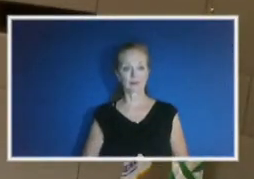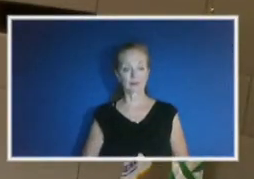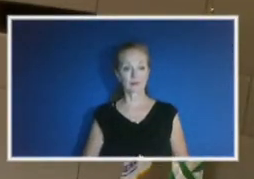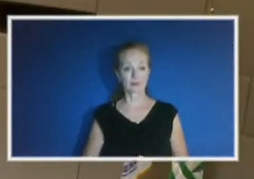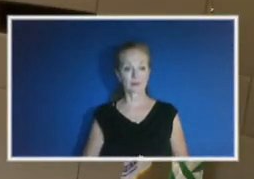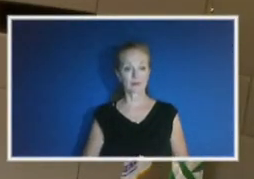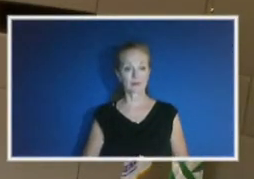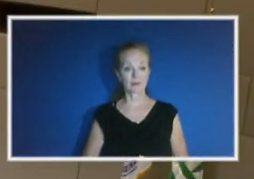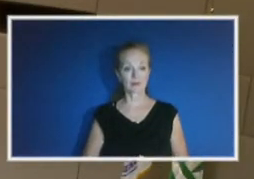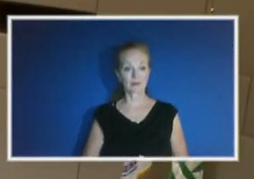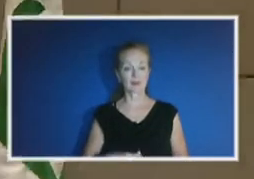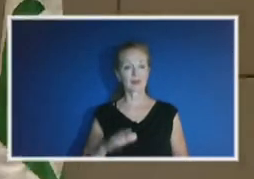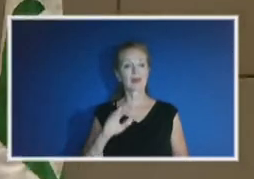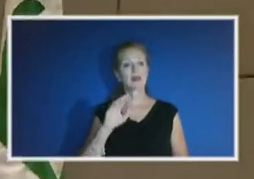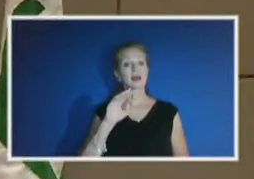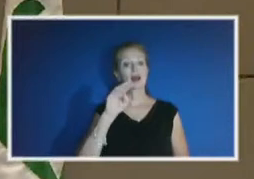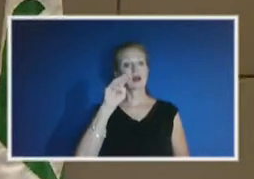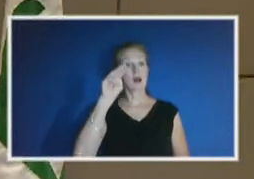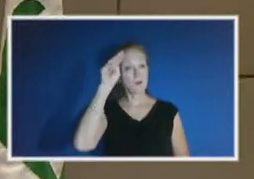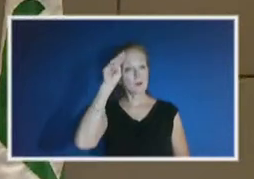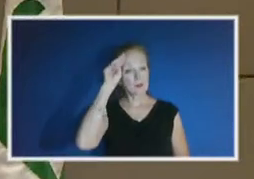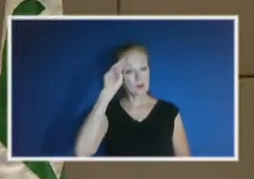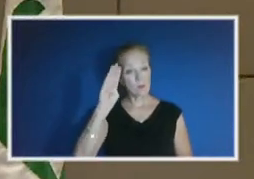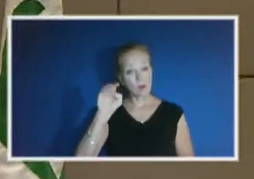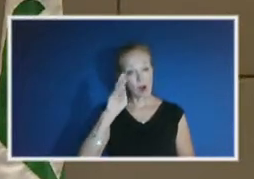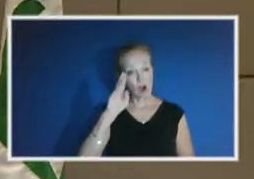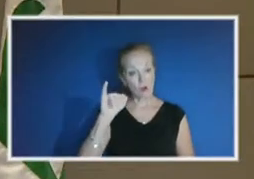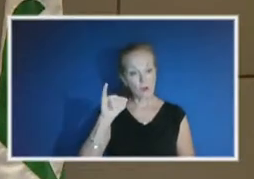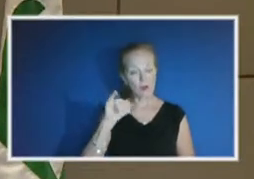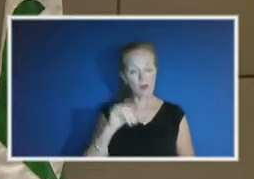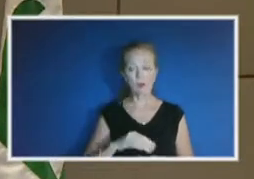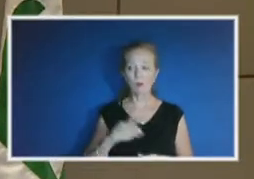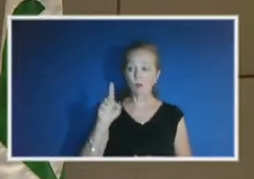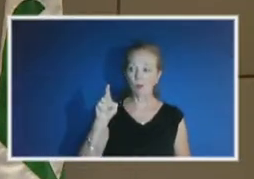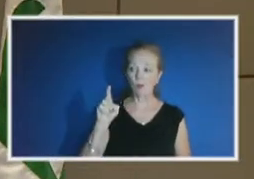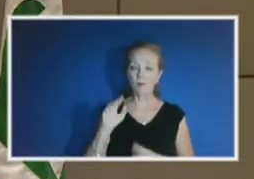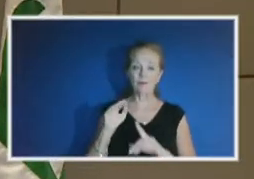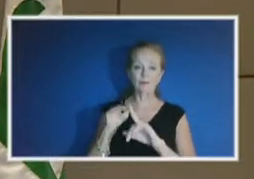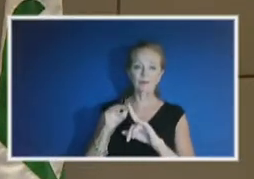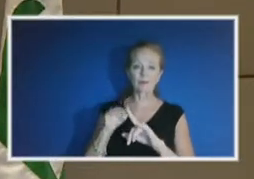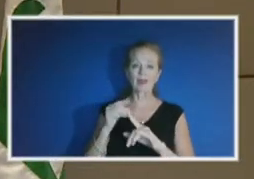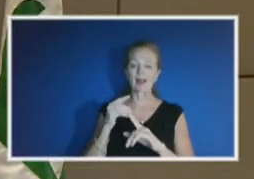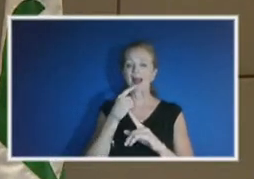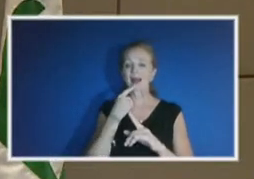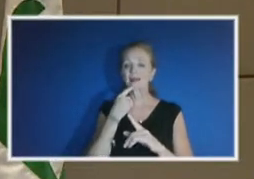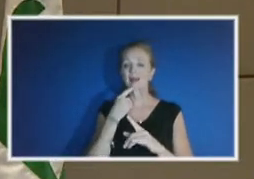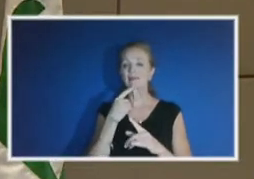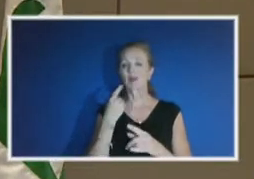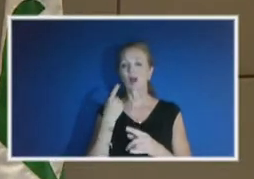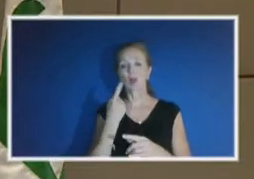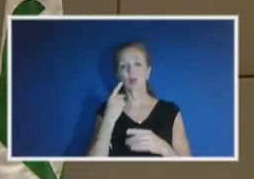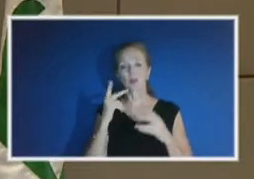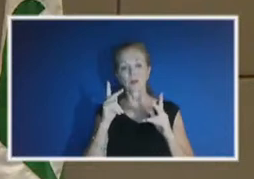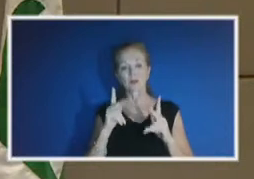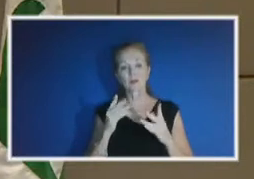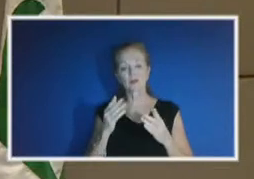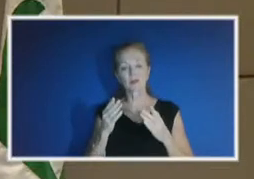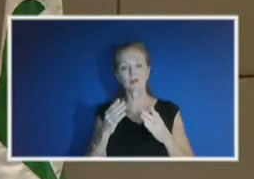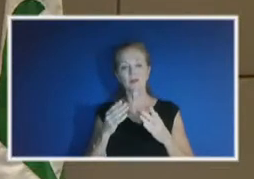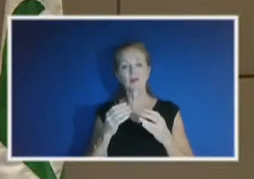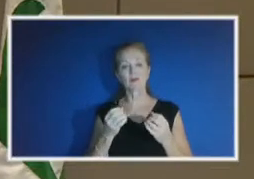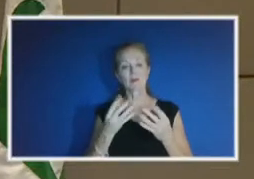Yes, Mr. Beccari. I would wager that I'm maybe on this dais the only person who served on that committee for multiple